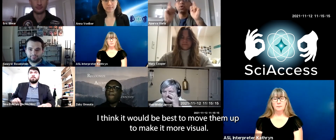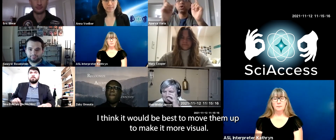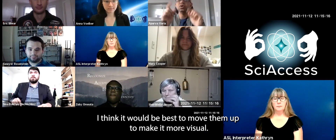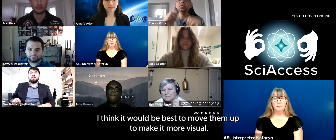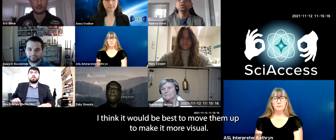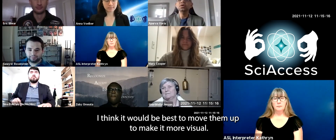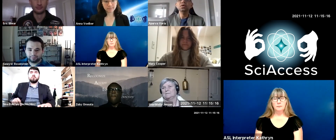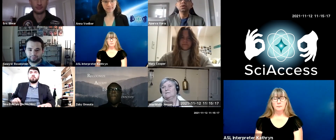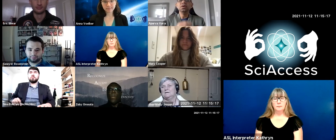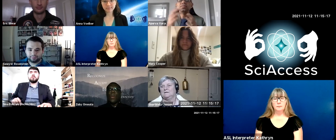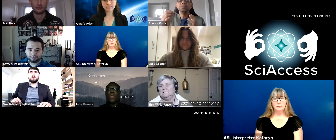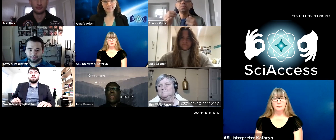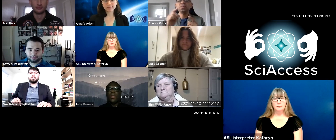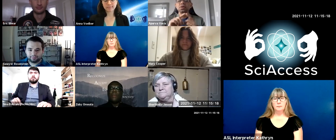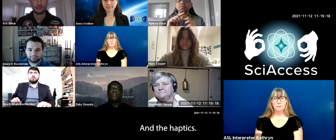up to make it more visual.